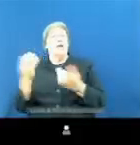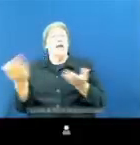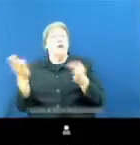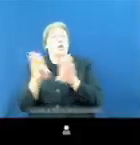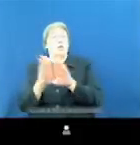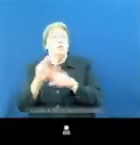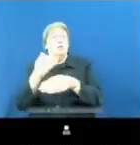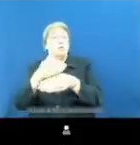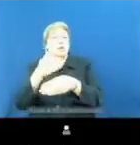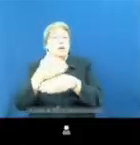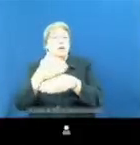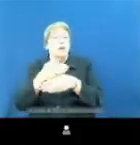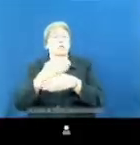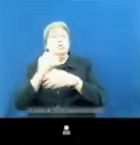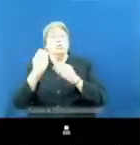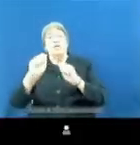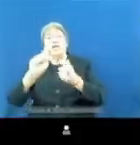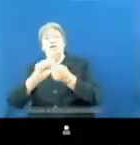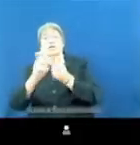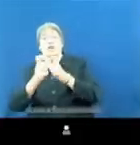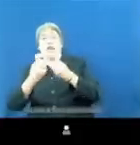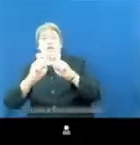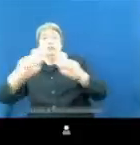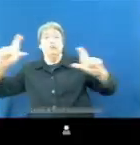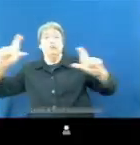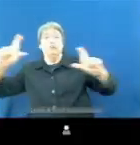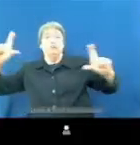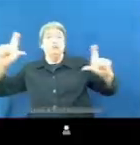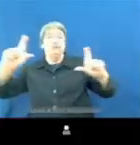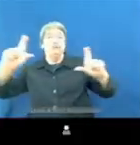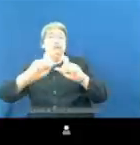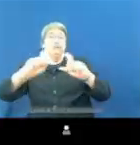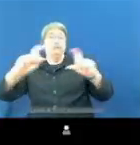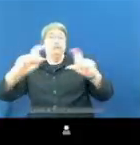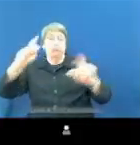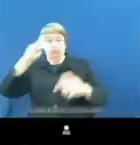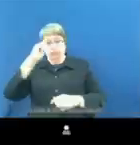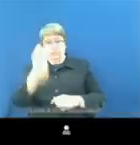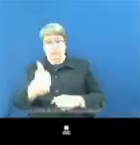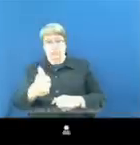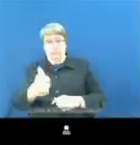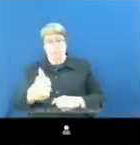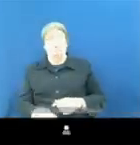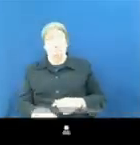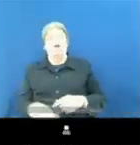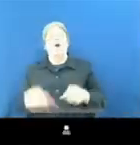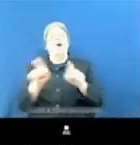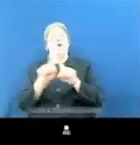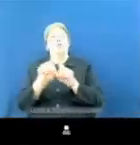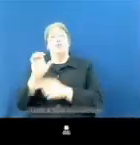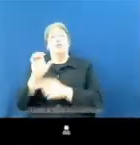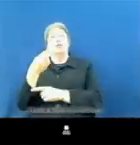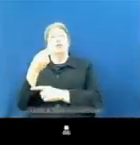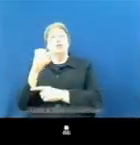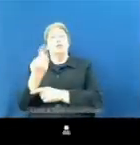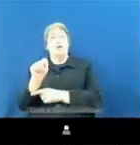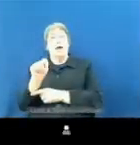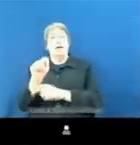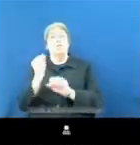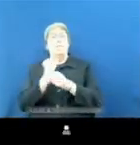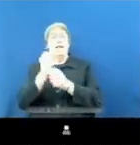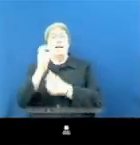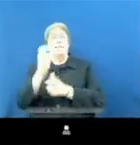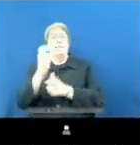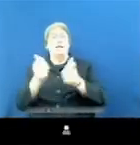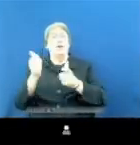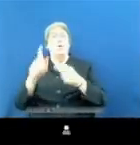create your personal viewing environment. The chat window can also be made bigger by pulling it out. To do that,